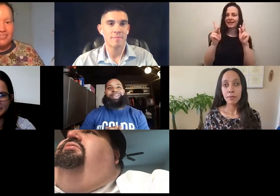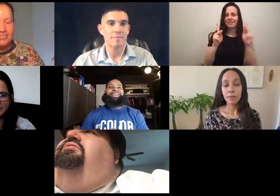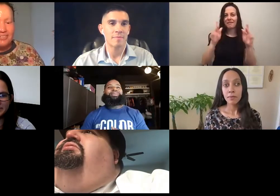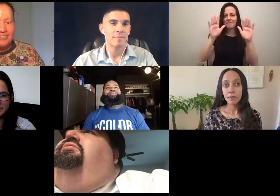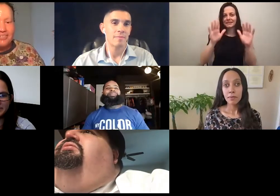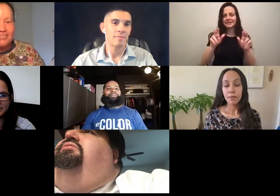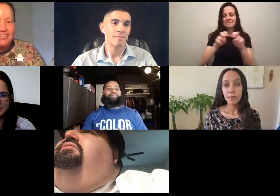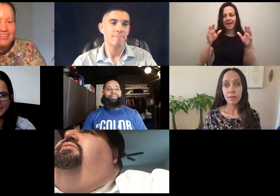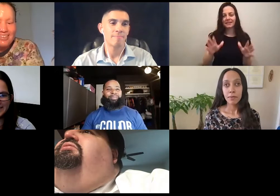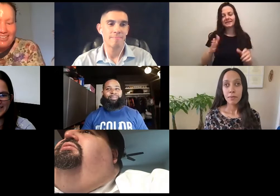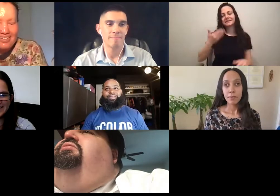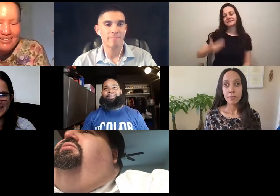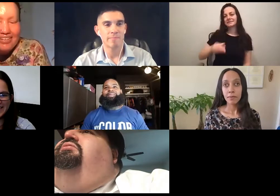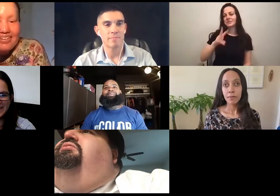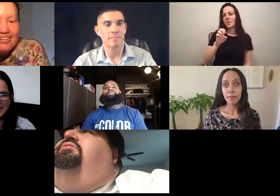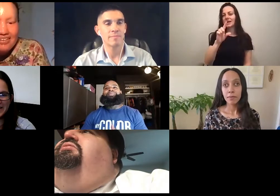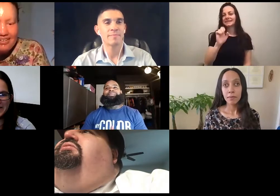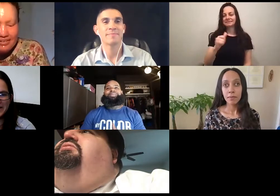done speaking.